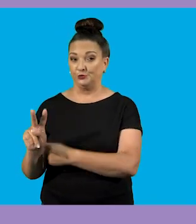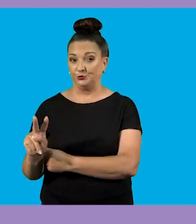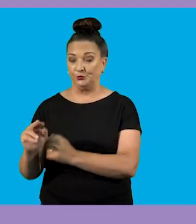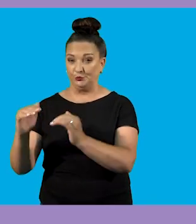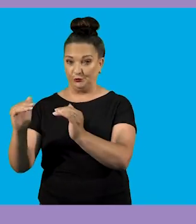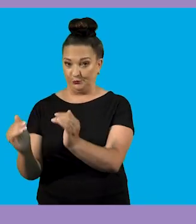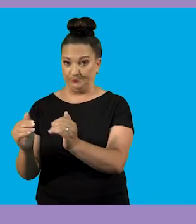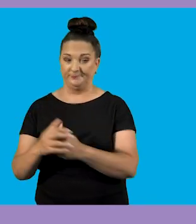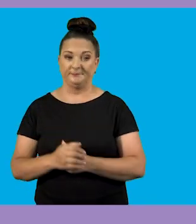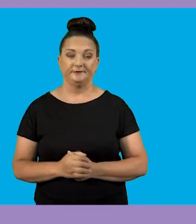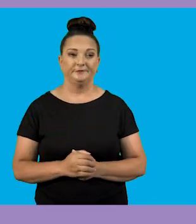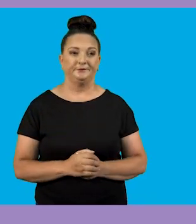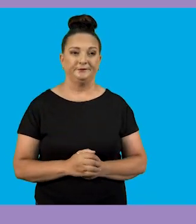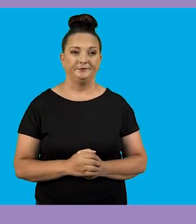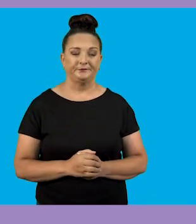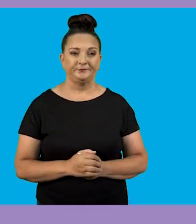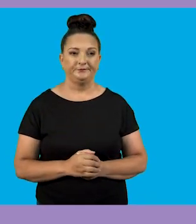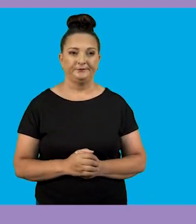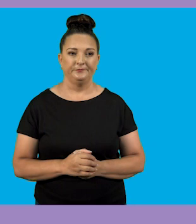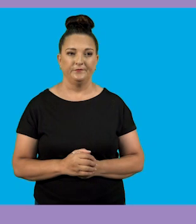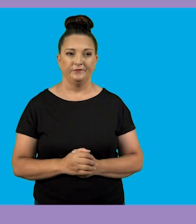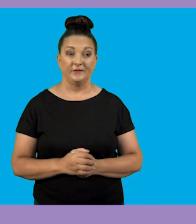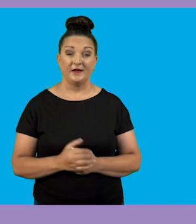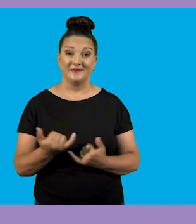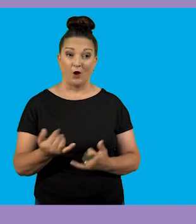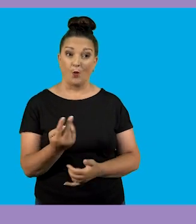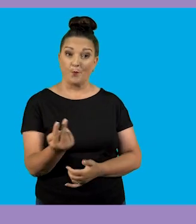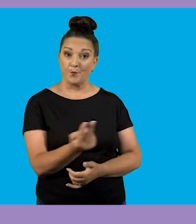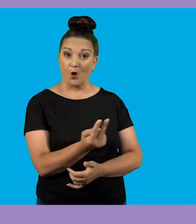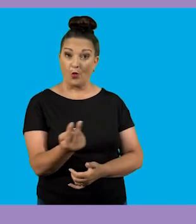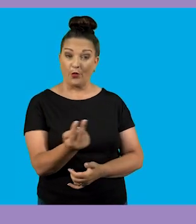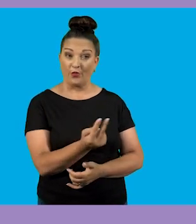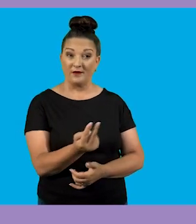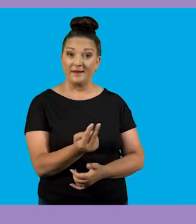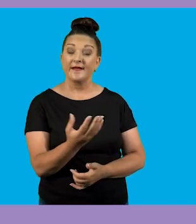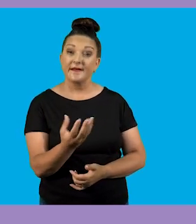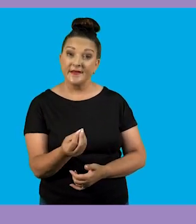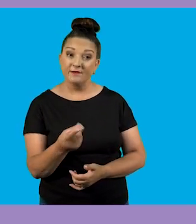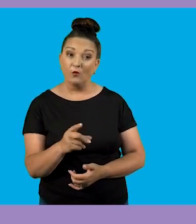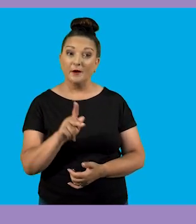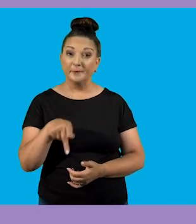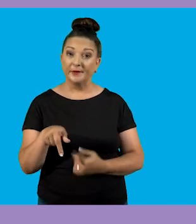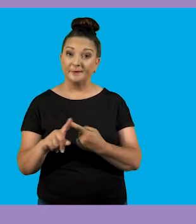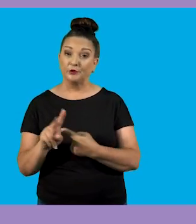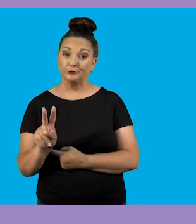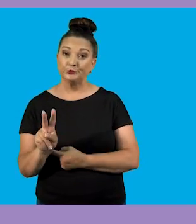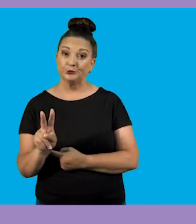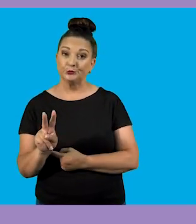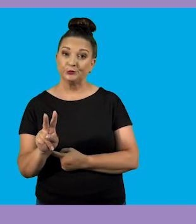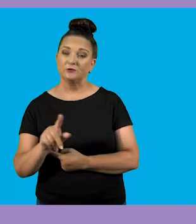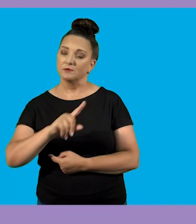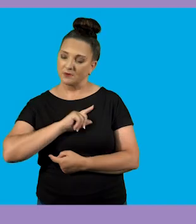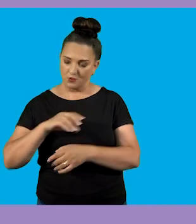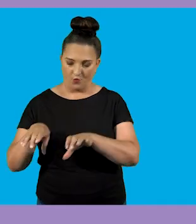2. Right? Now, both of those terms have a p plus 2 as